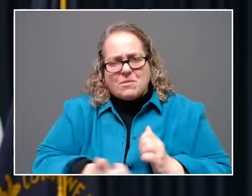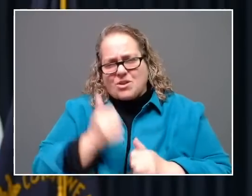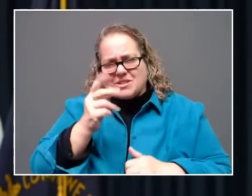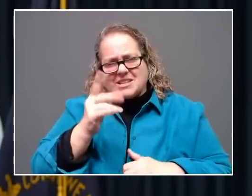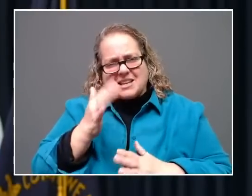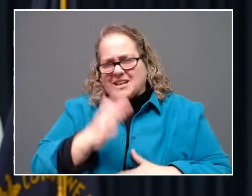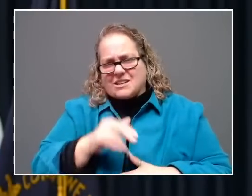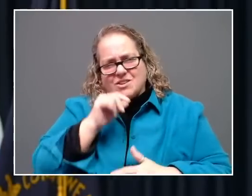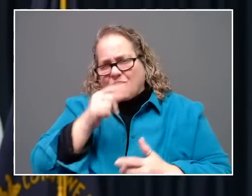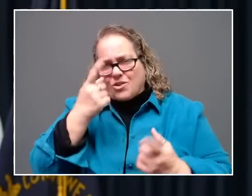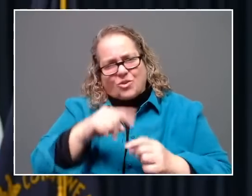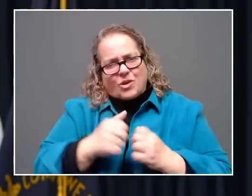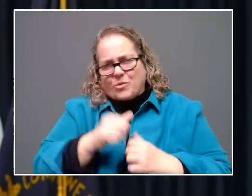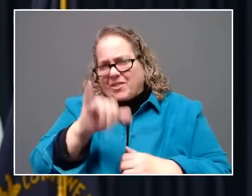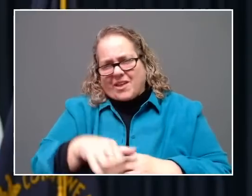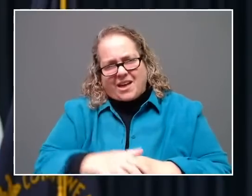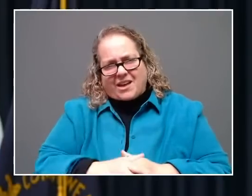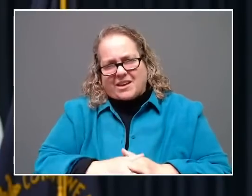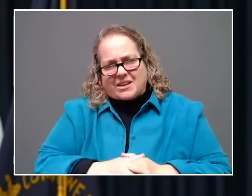that. All right.